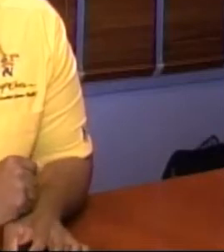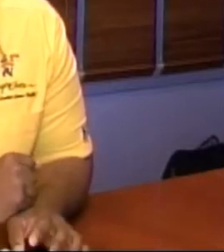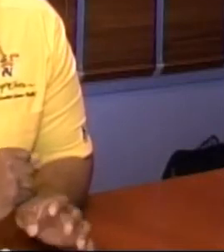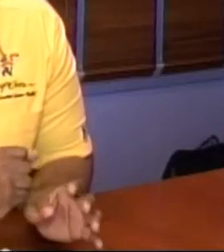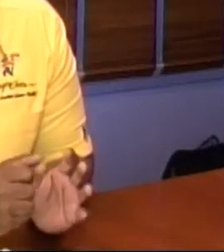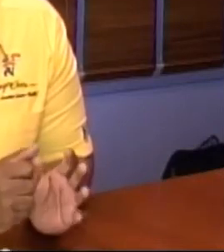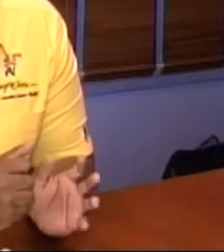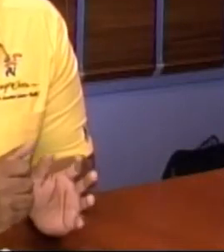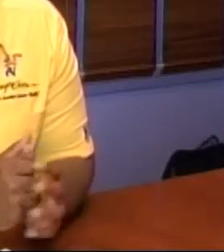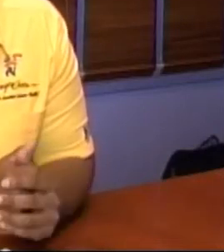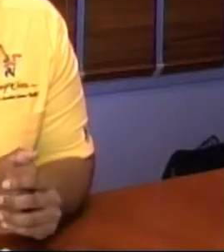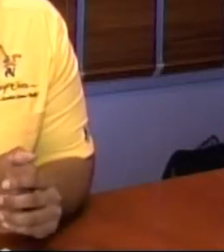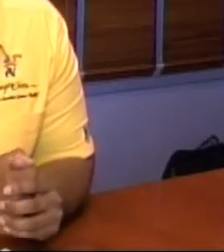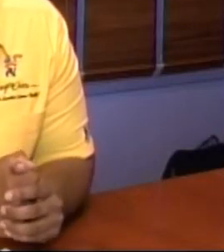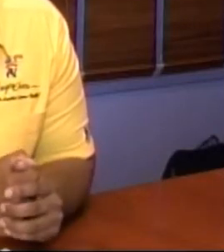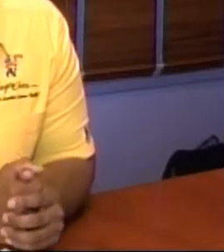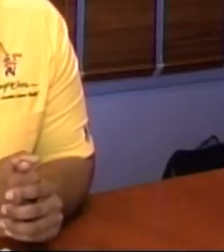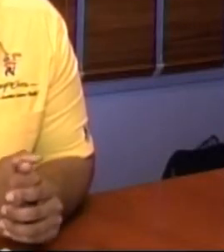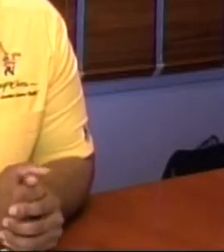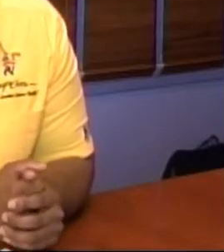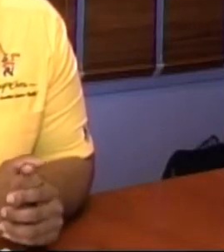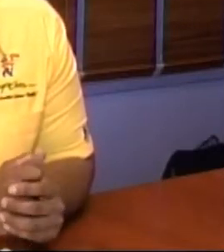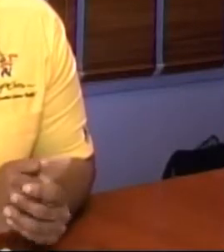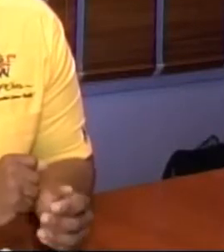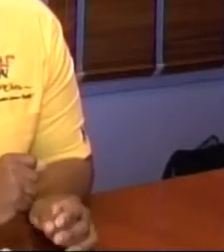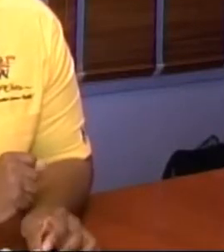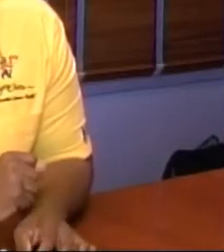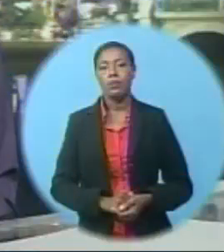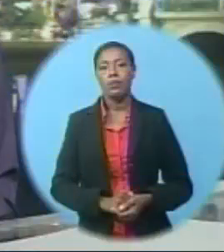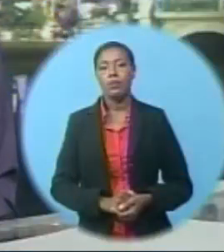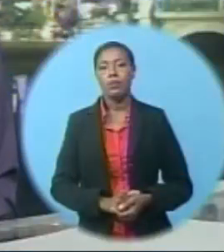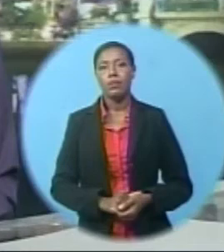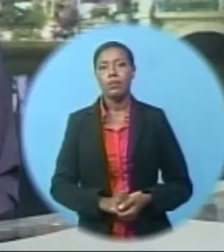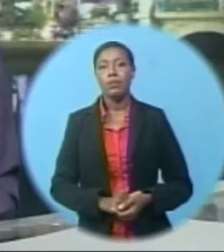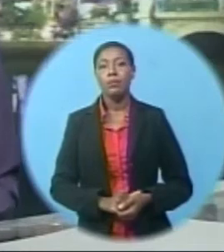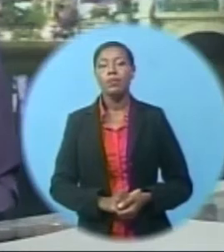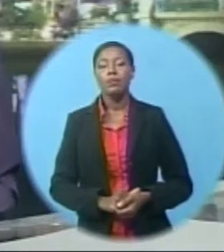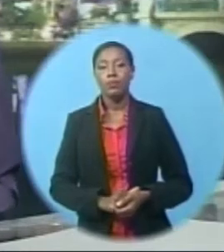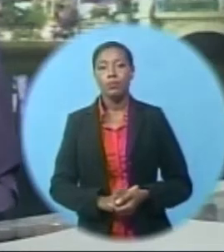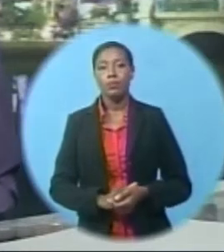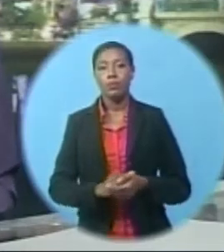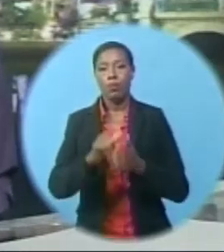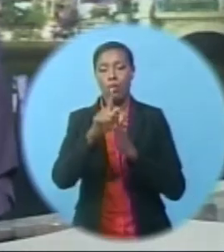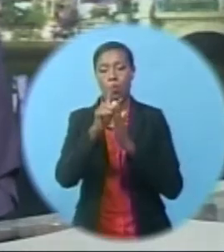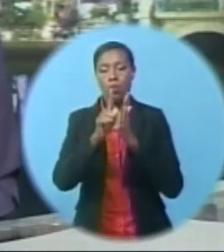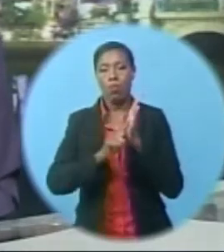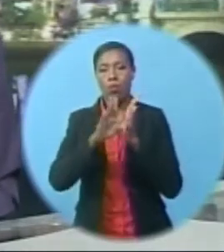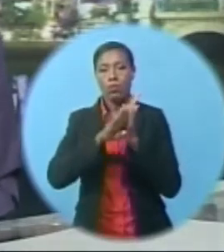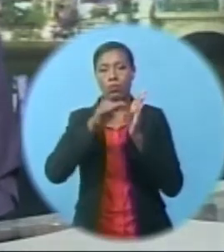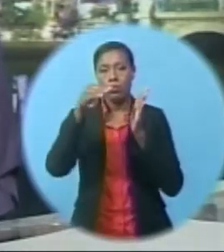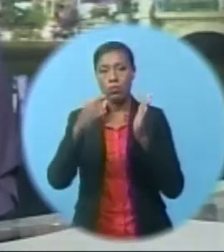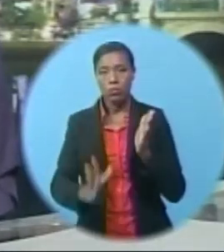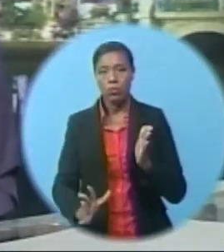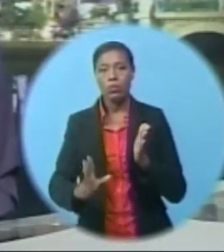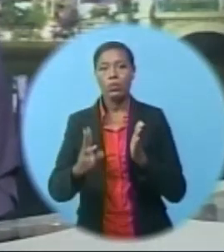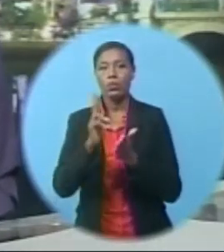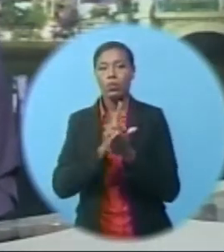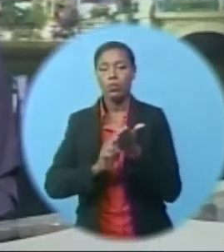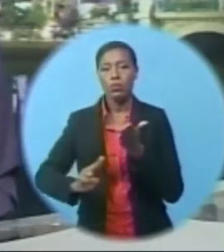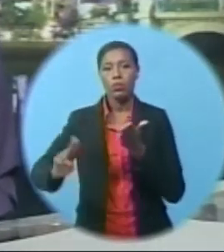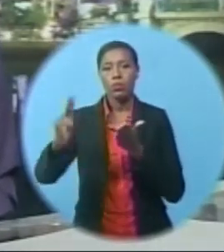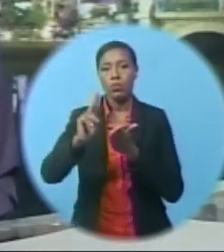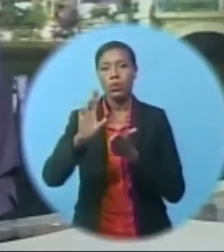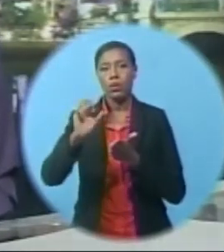performance, dance, steel pan, and DJ skills. Law students of the University of the West Indies Cave